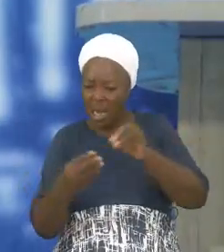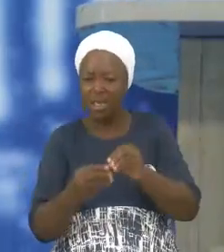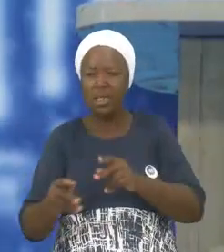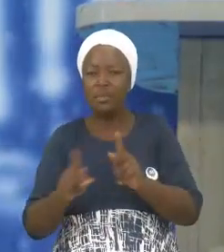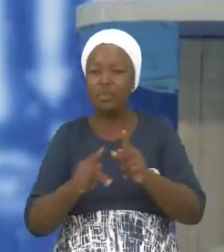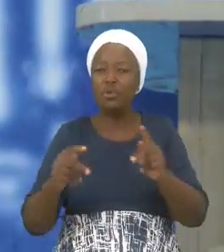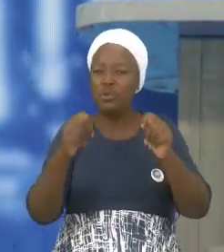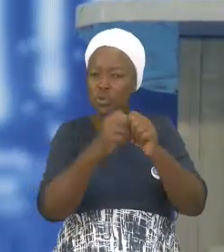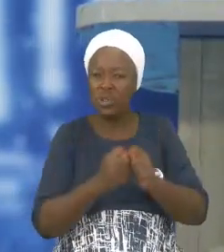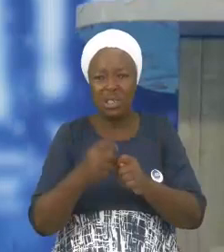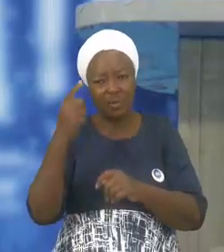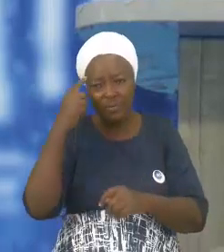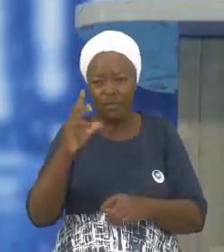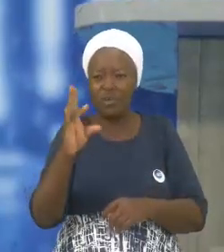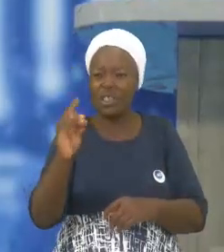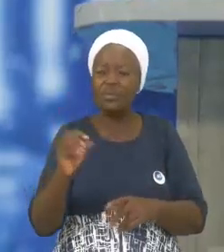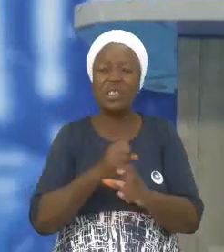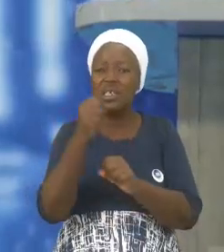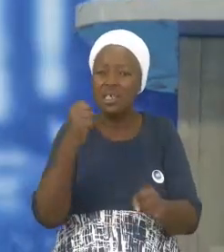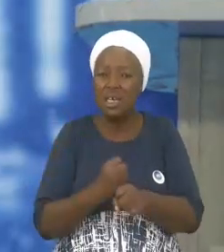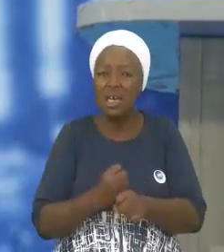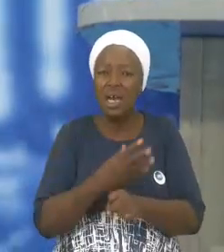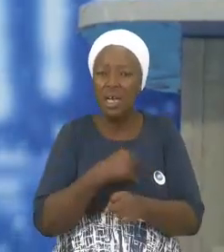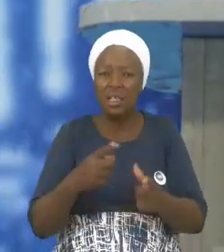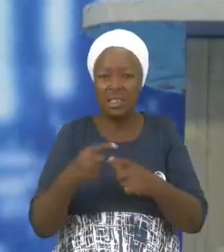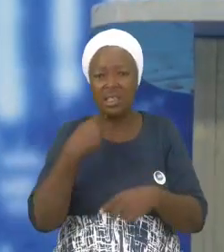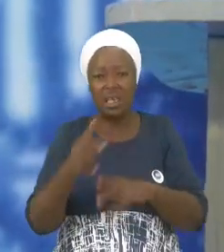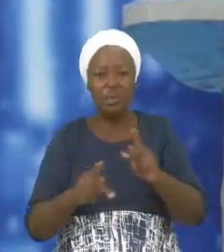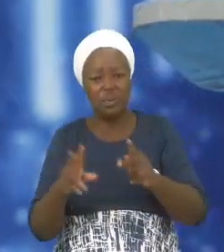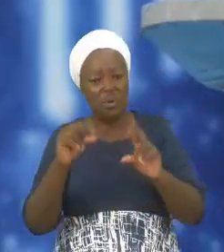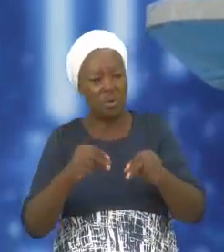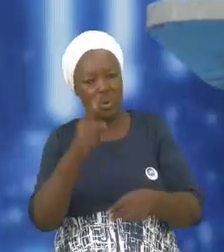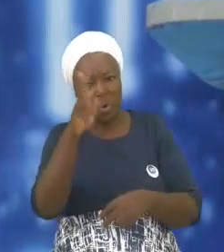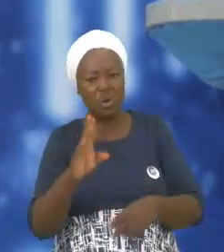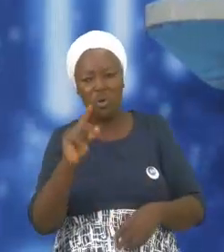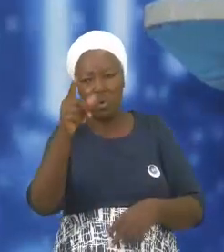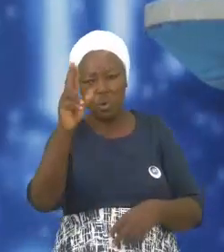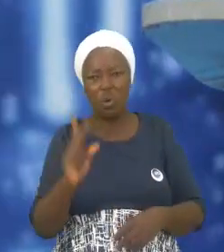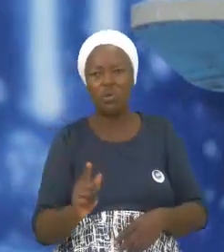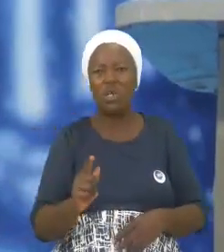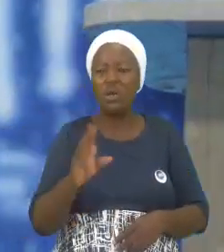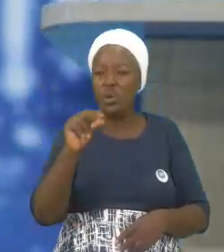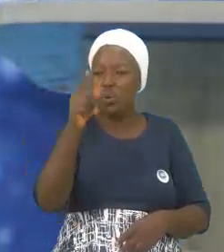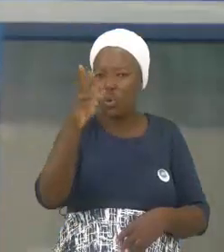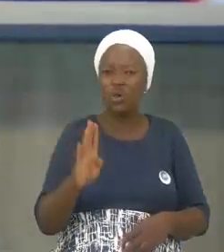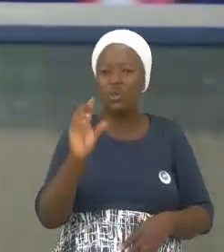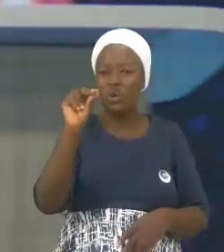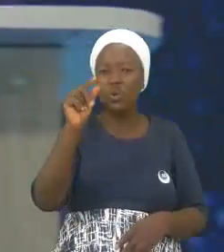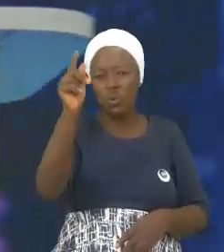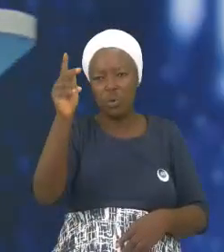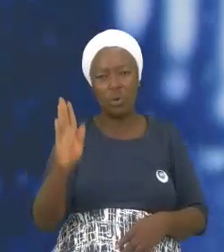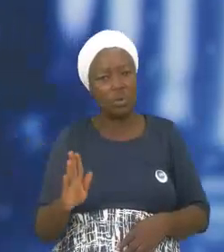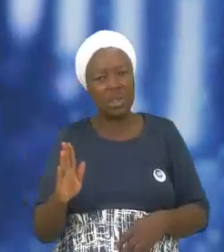together for 70 years, and they have been telling people, no God, no God, no God. And then the people of Russia,